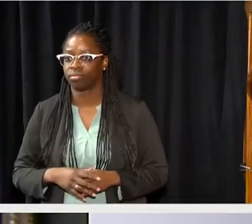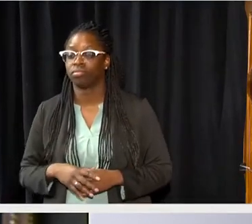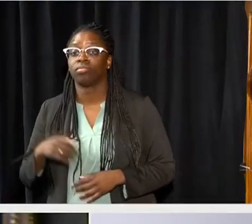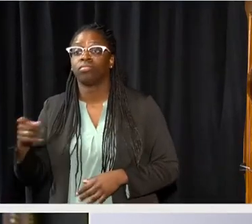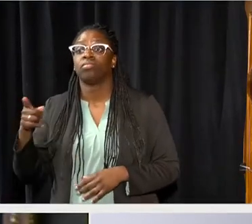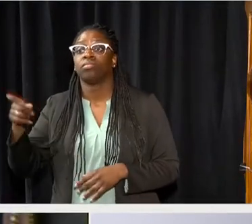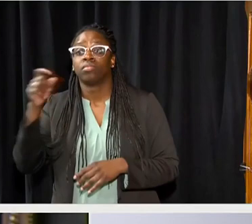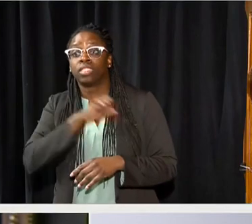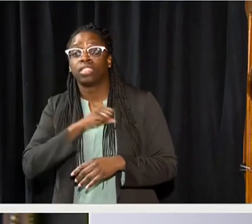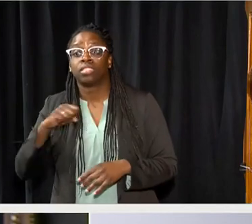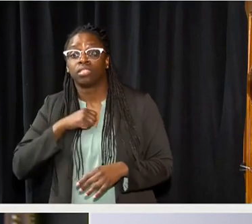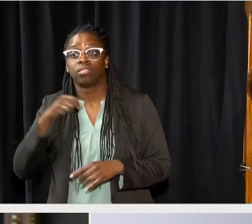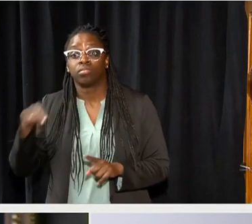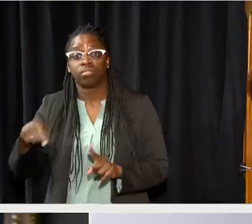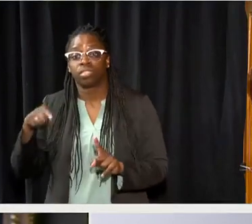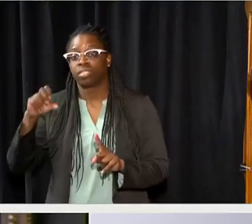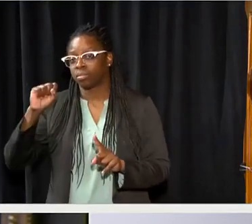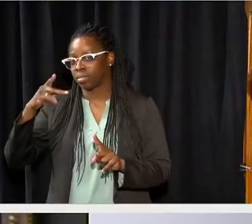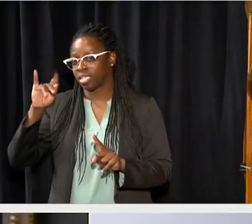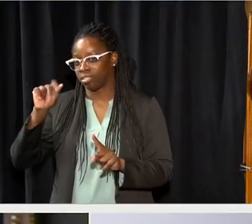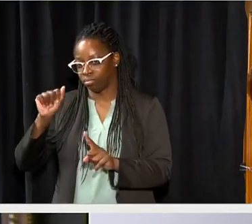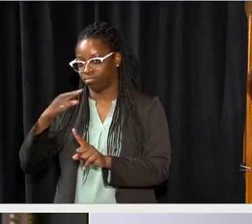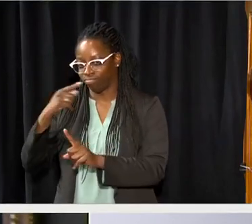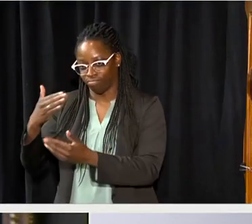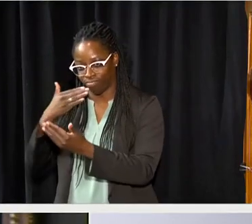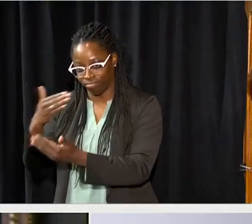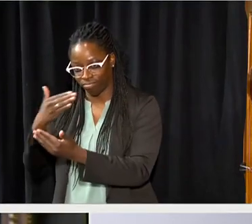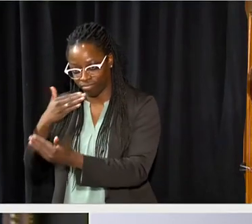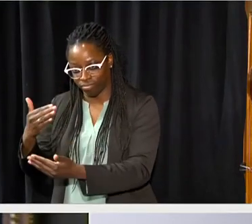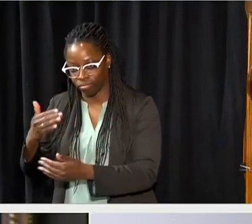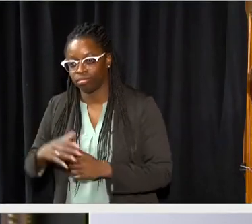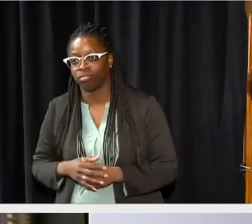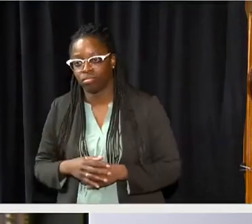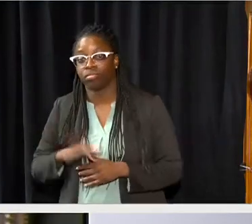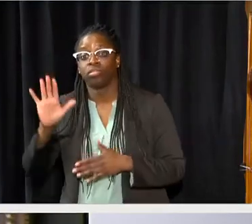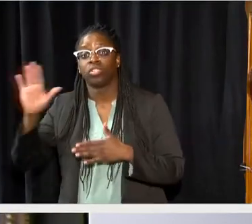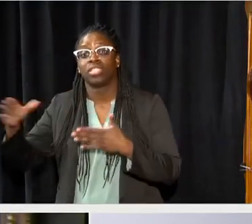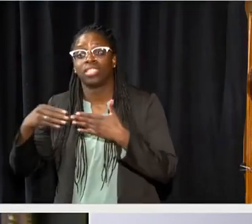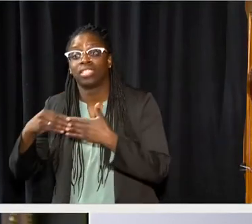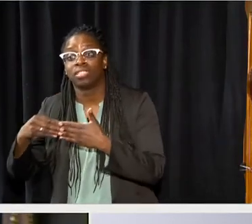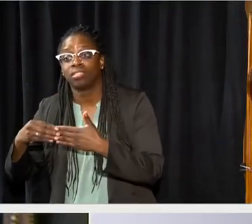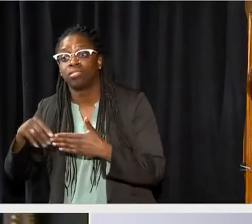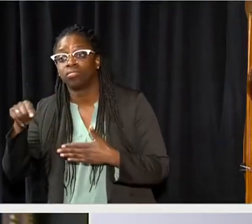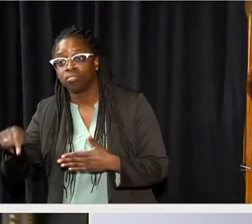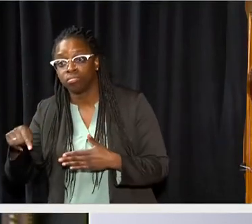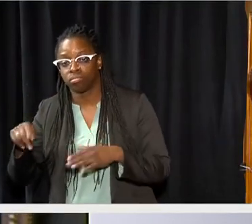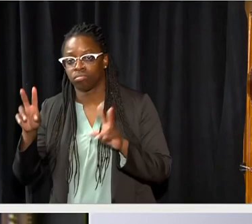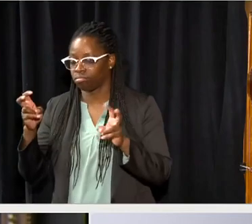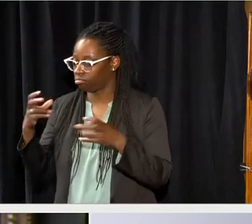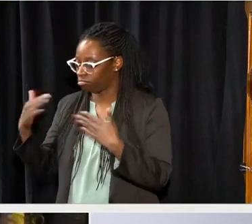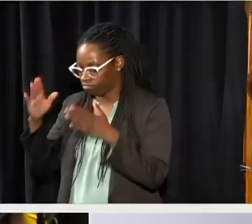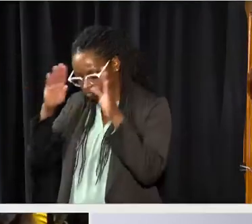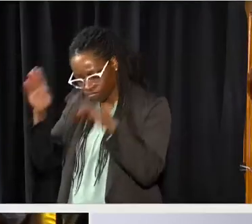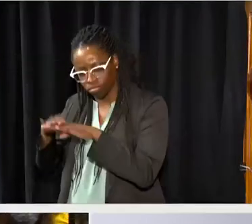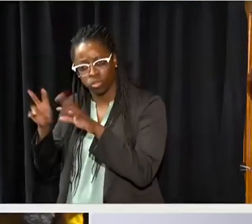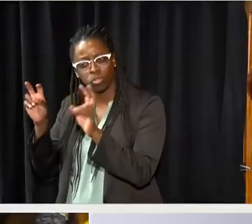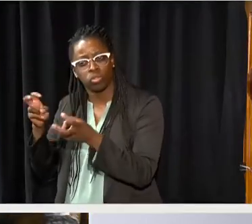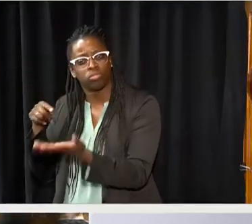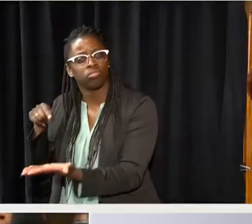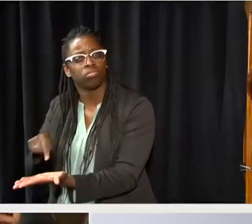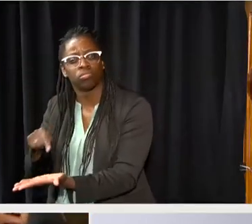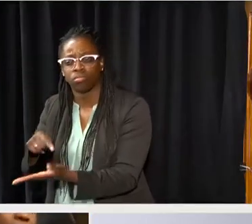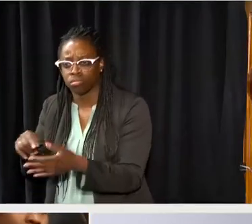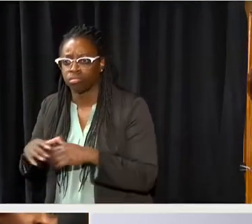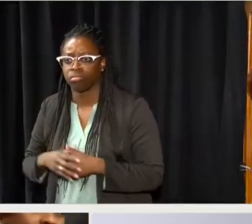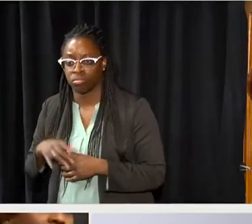I want to thank Senate President Spilka for her profound leadership on this issue. She set